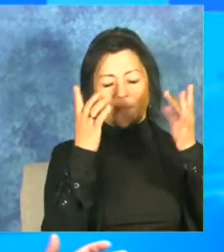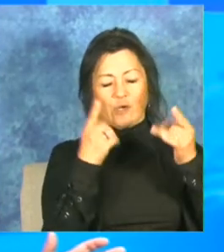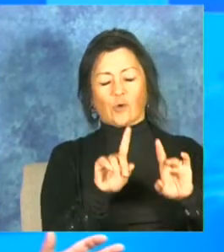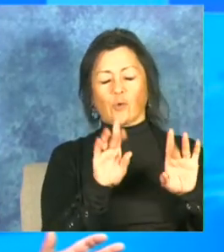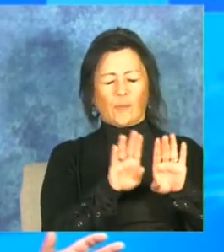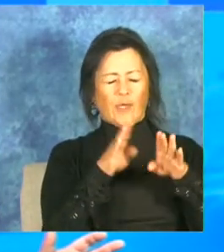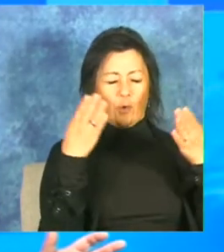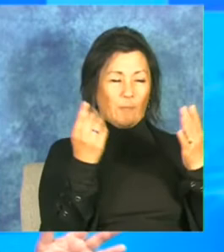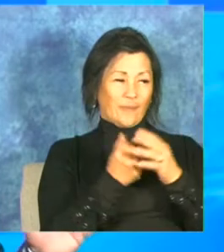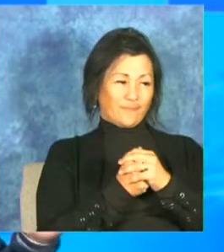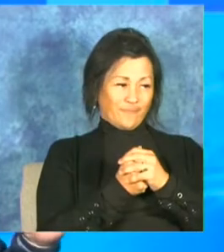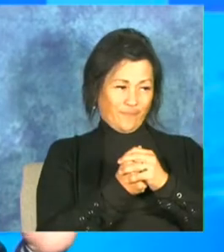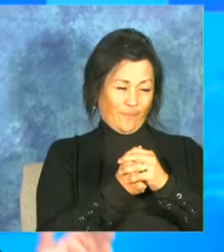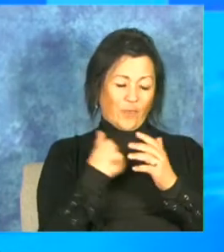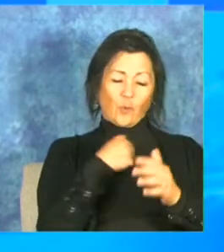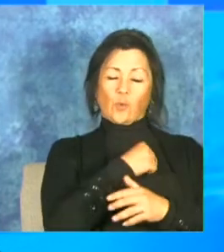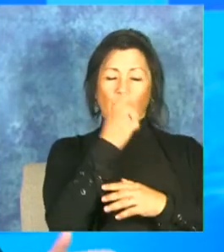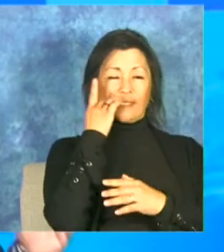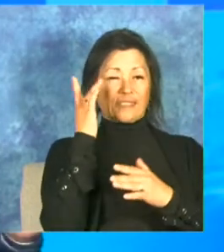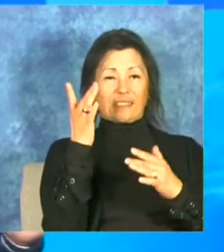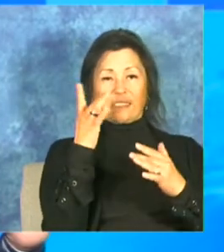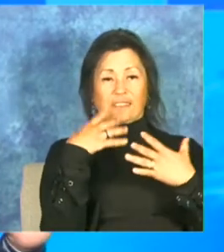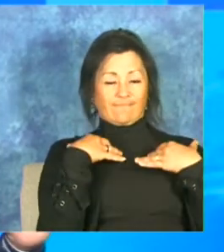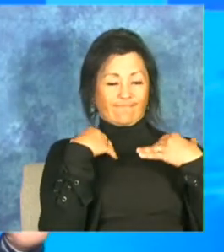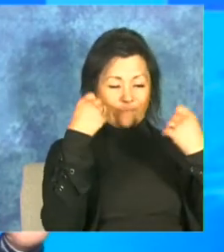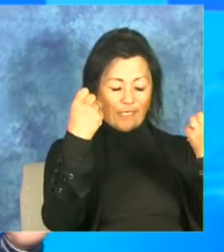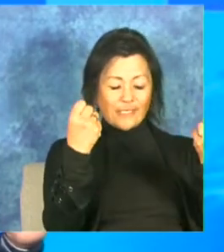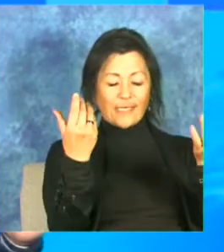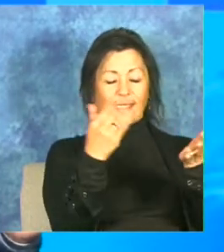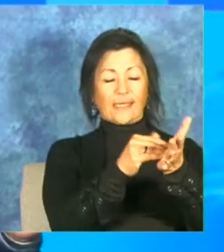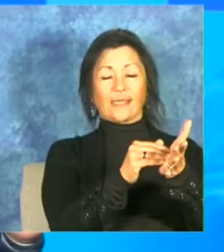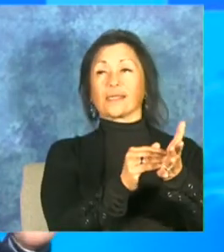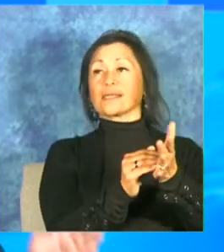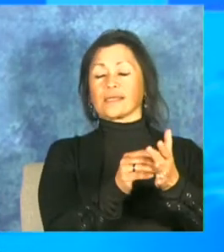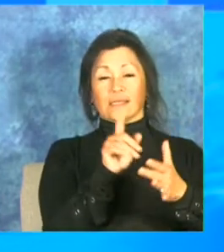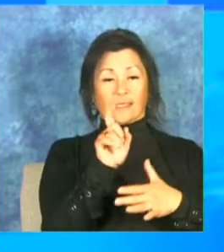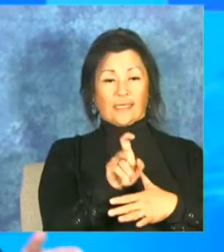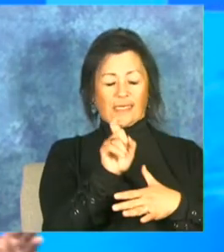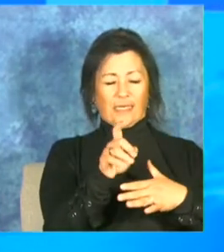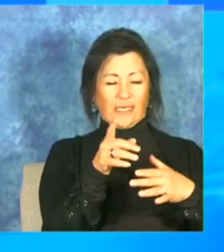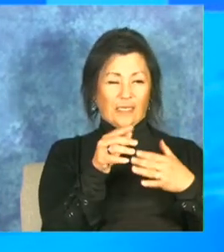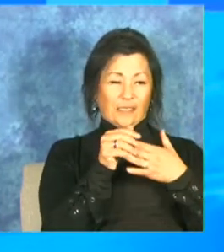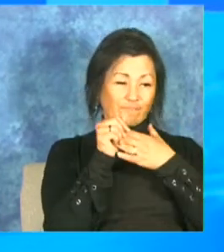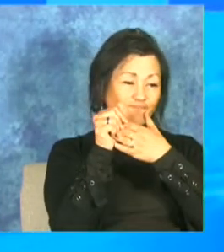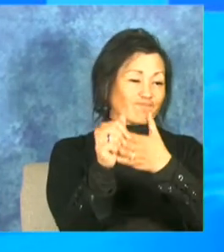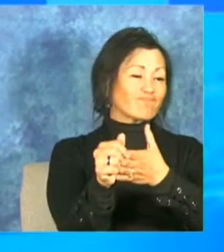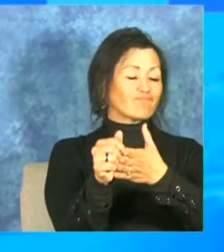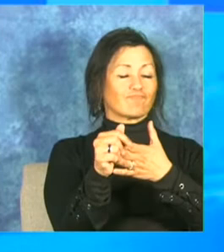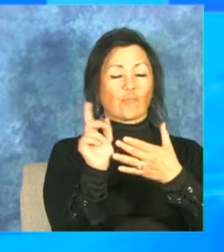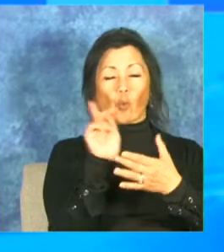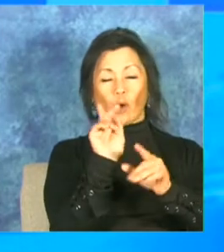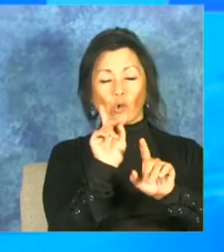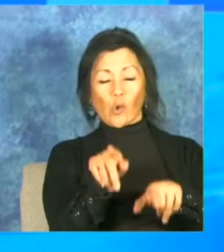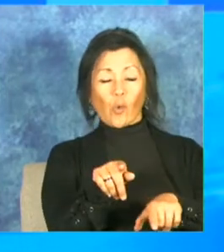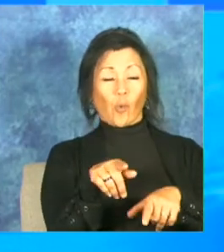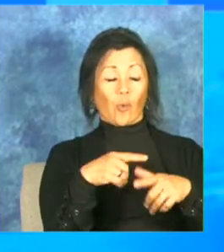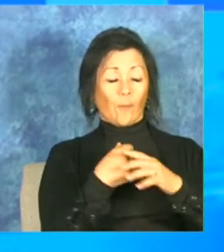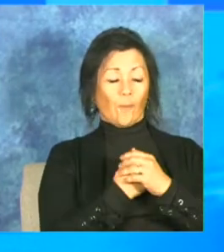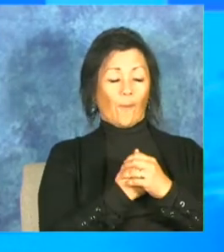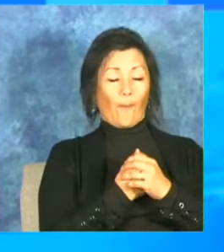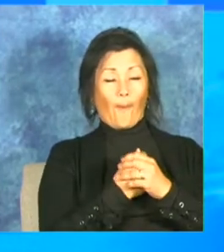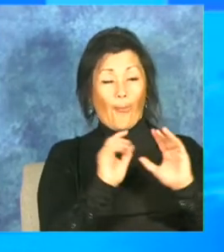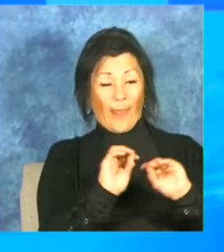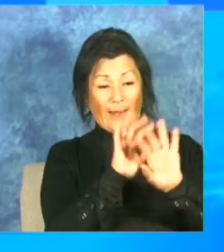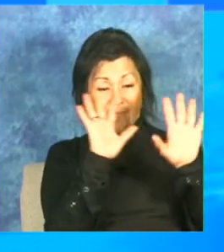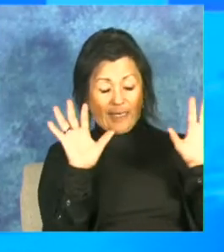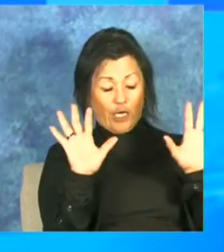opened, and that we'll see the restoration that is needed, the direction that's needed, the